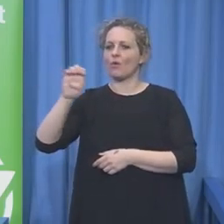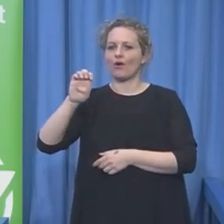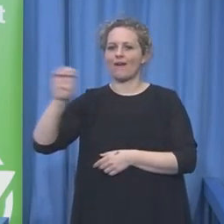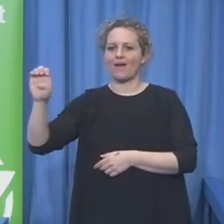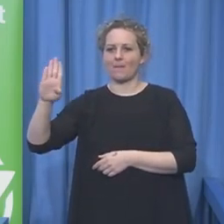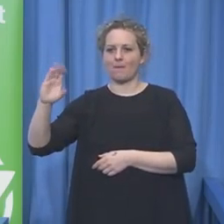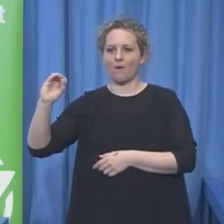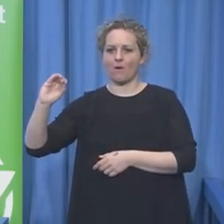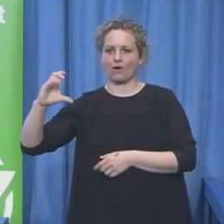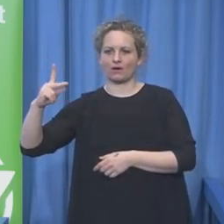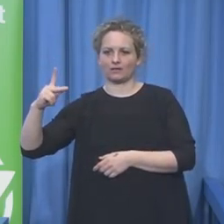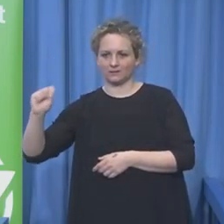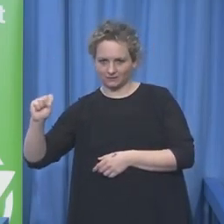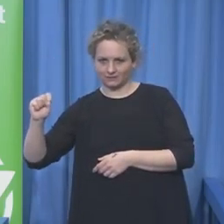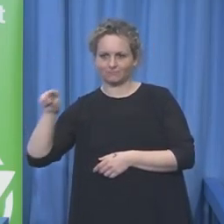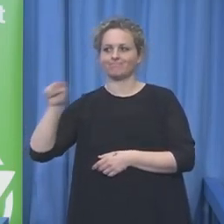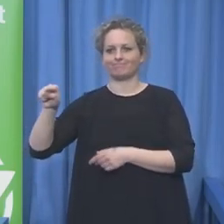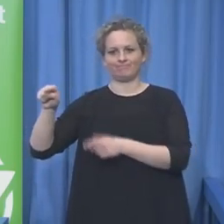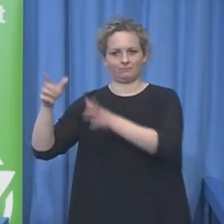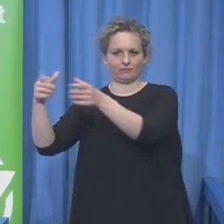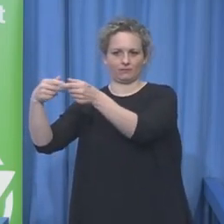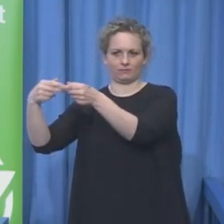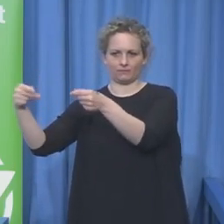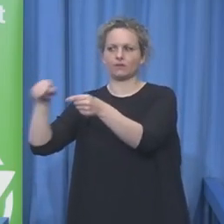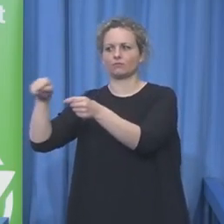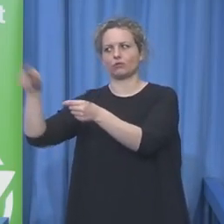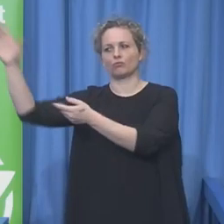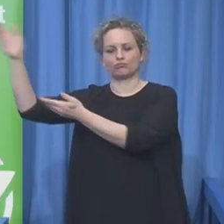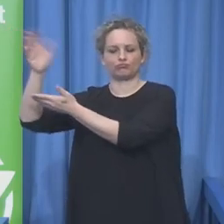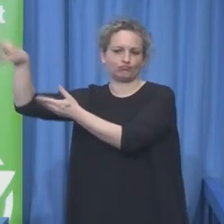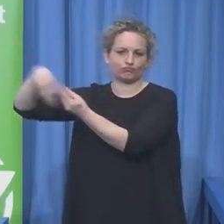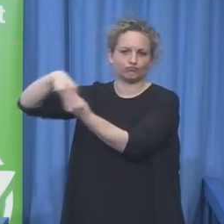And on the online side, we have a lot of